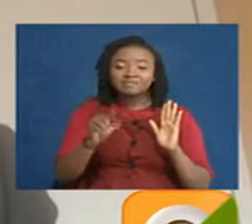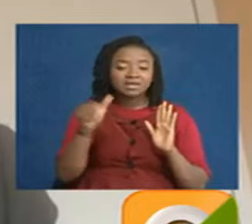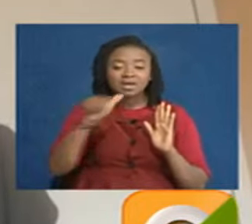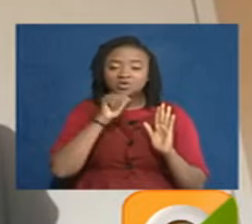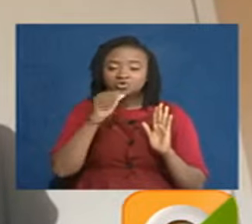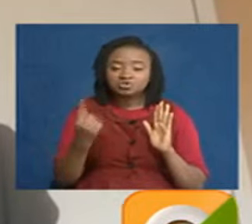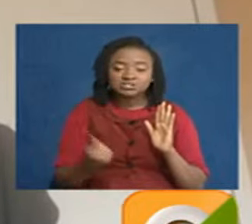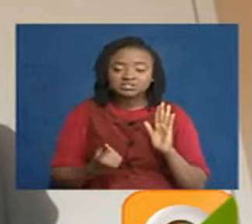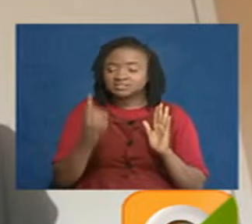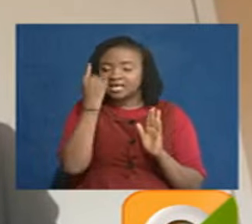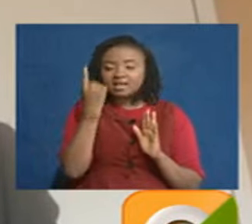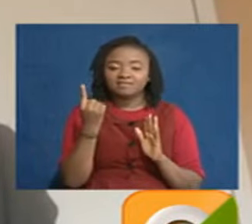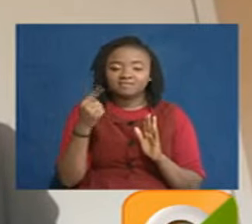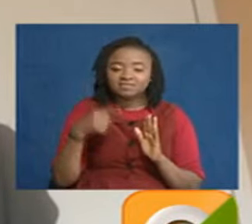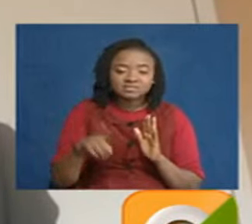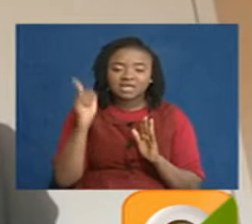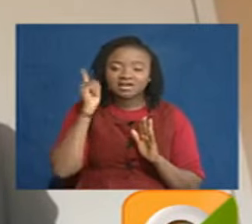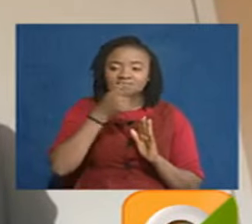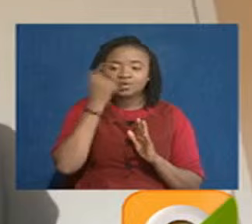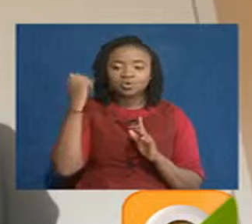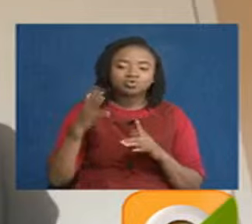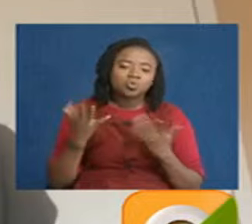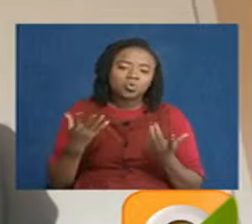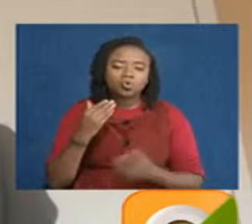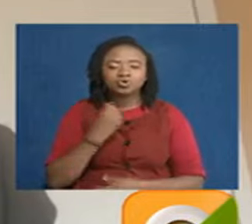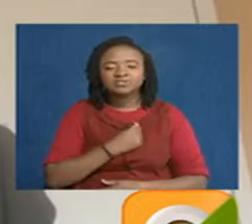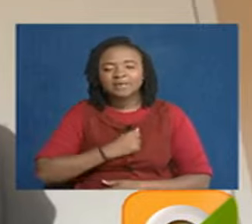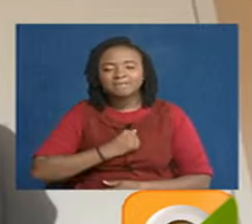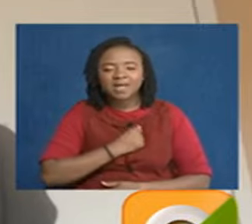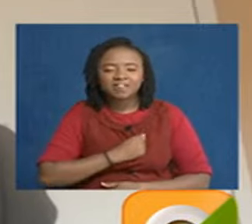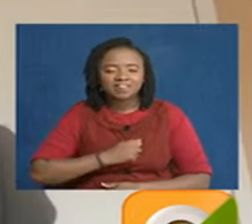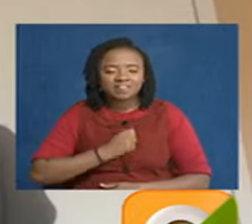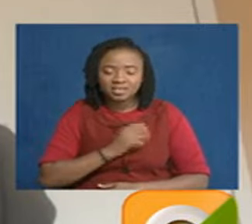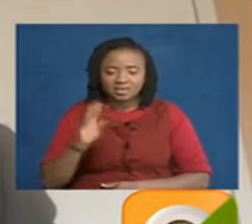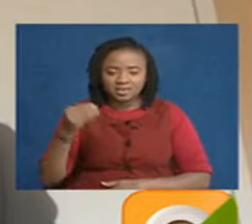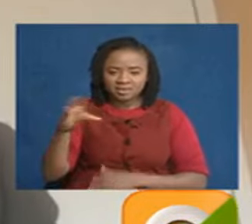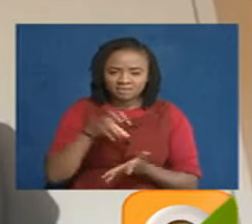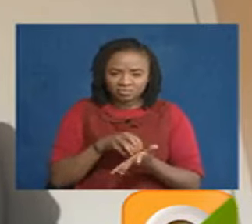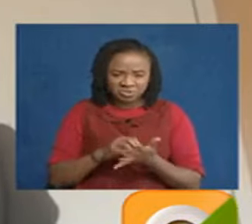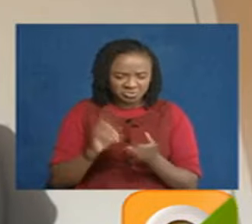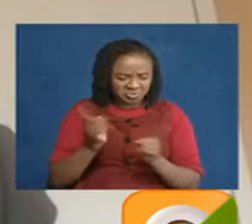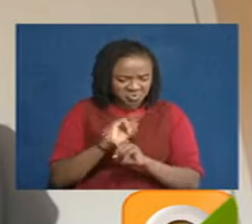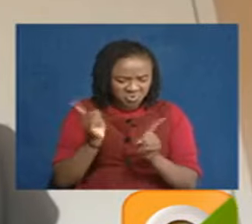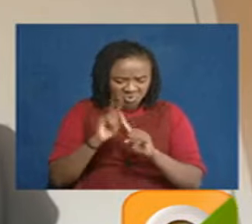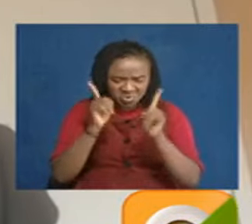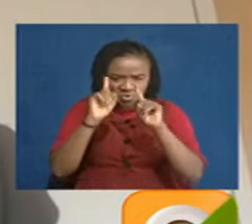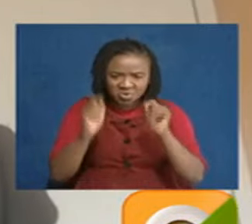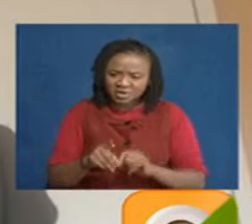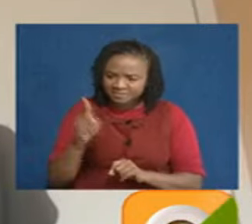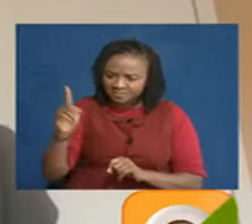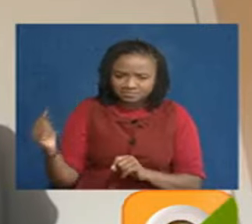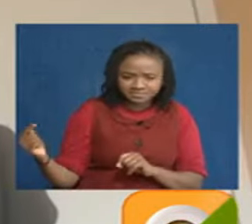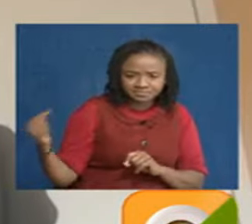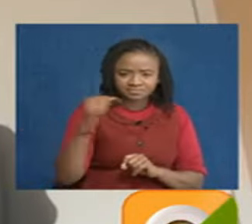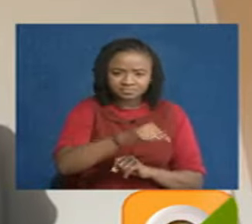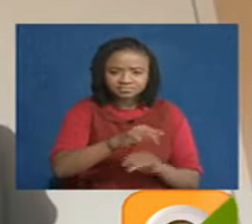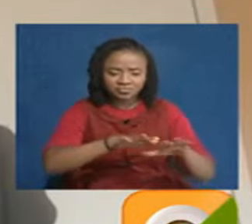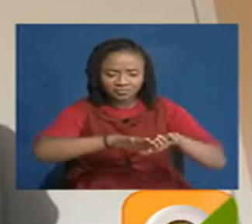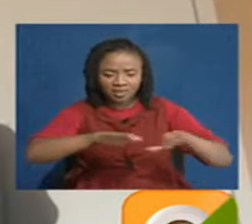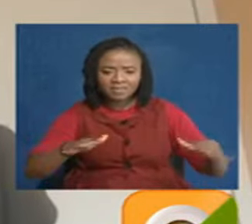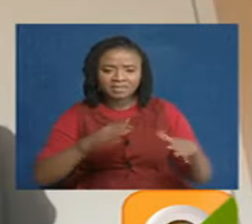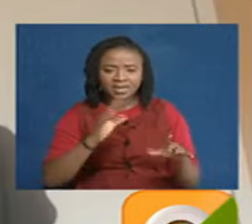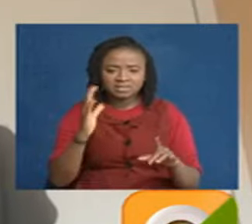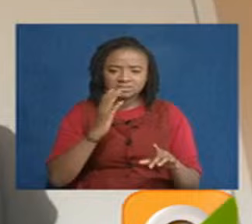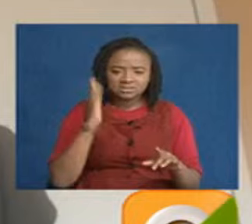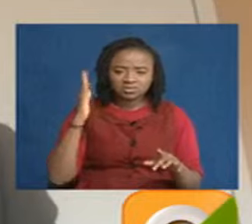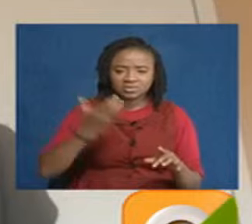African interests and leverage so that Africa goes to the Security Council to do something with the permanent seats, not merely